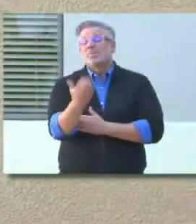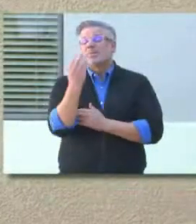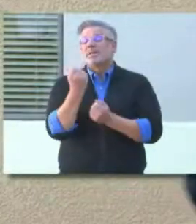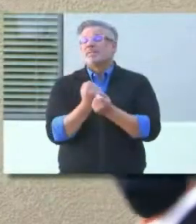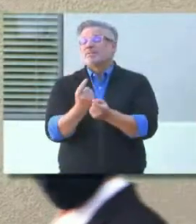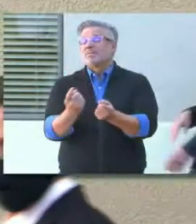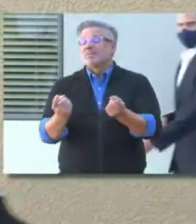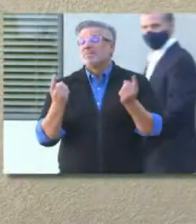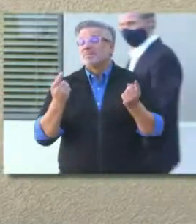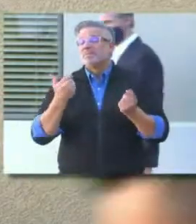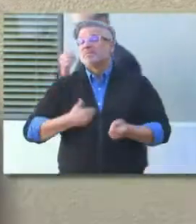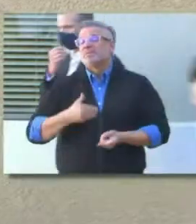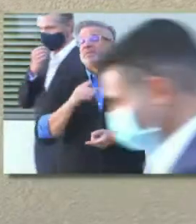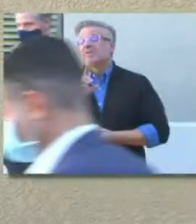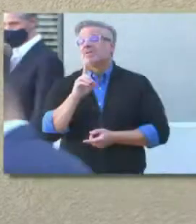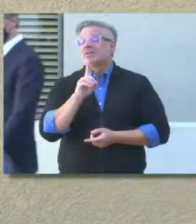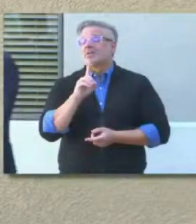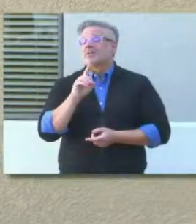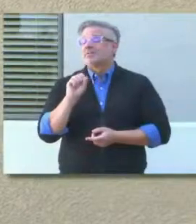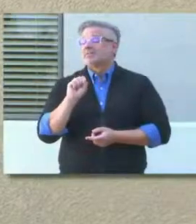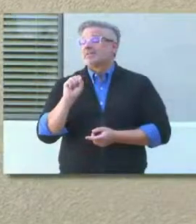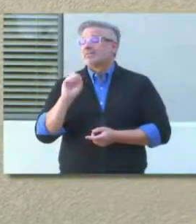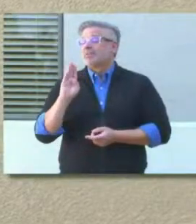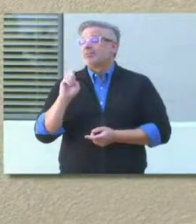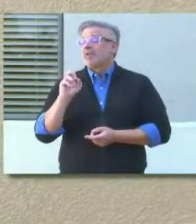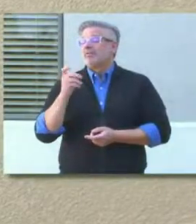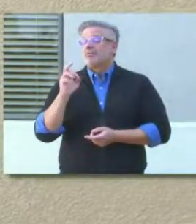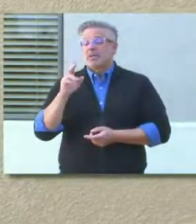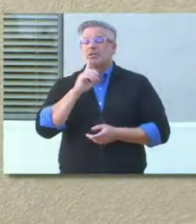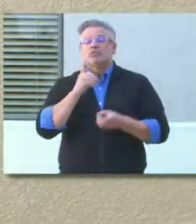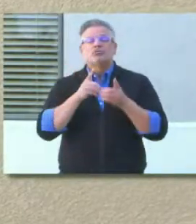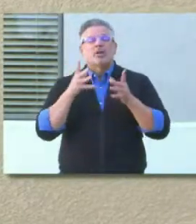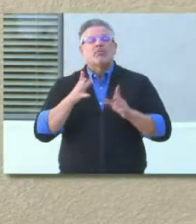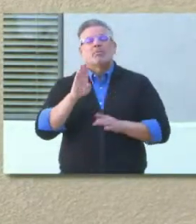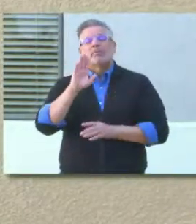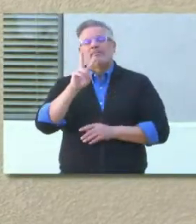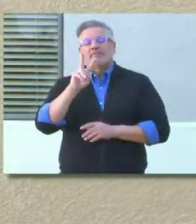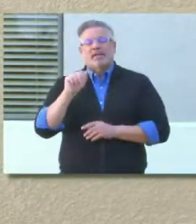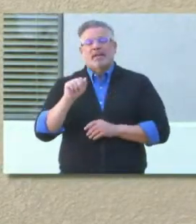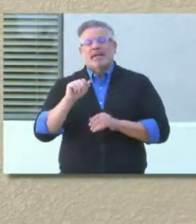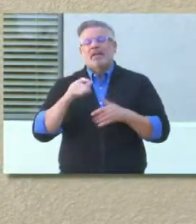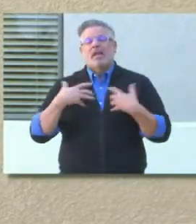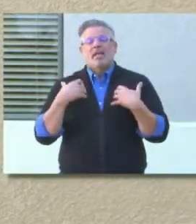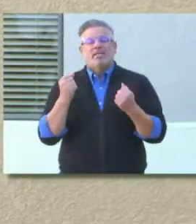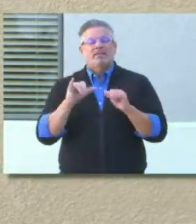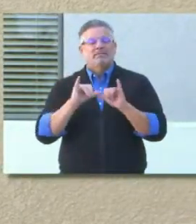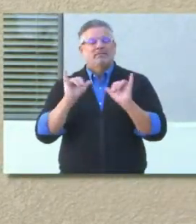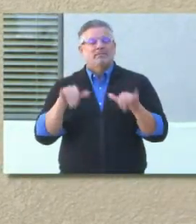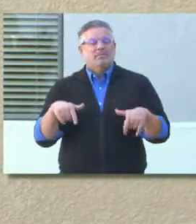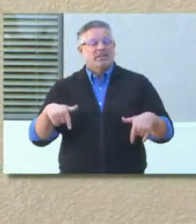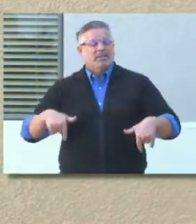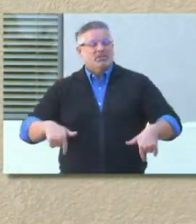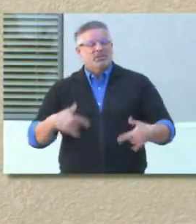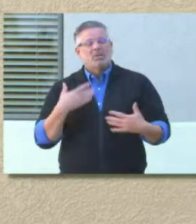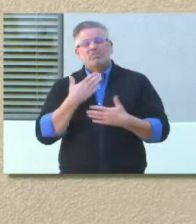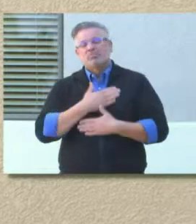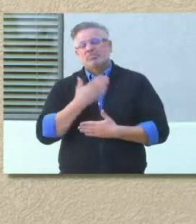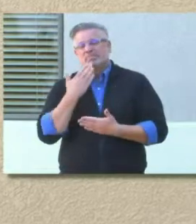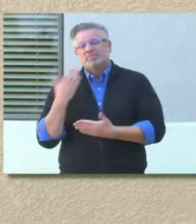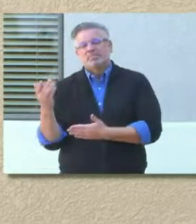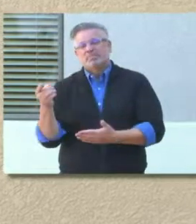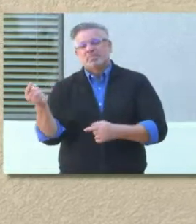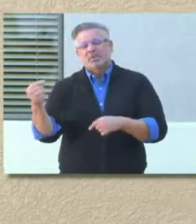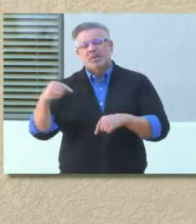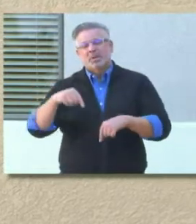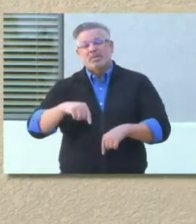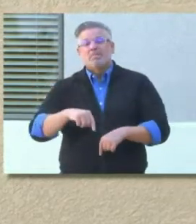Everybody. Hi, I'm Dr. Steve Braverman. I'm the director of the VA Greater Los Angeles Healthcare System here. I appreciate you all coming here to hear